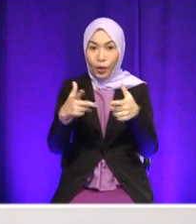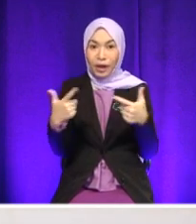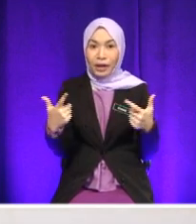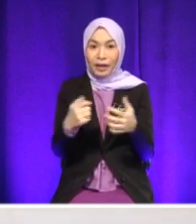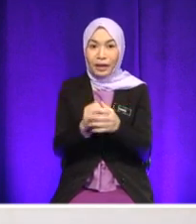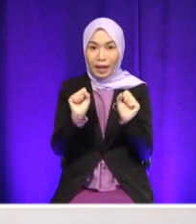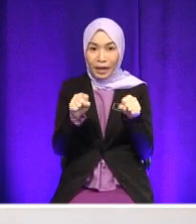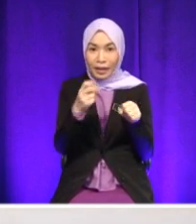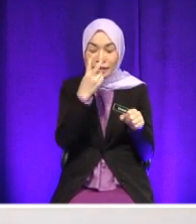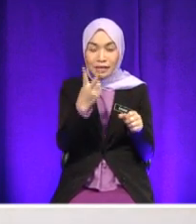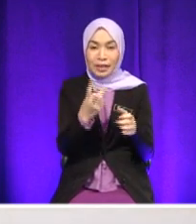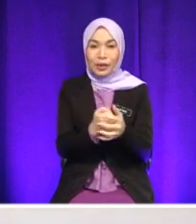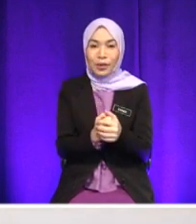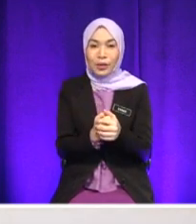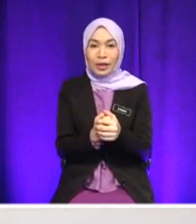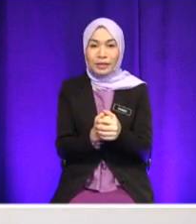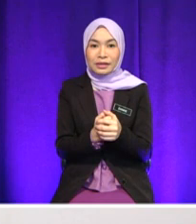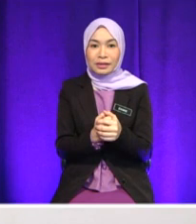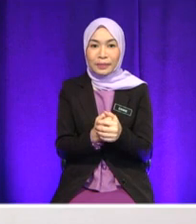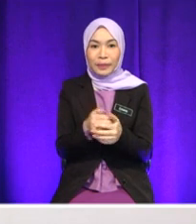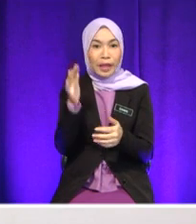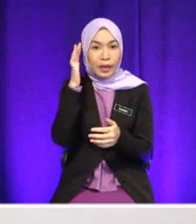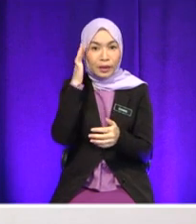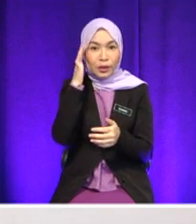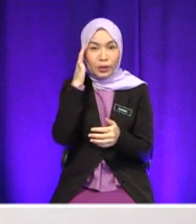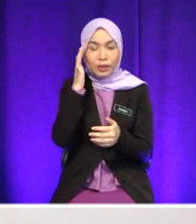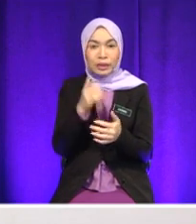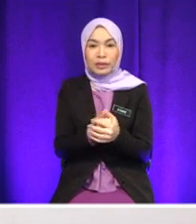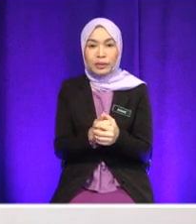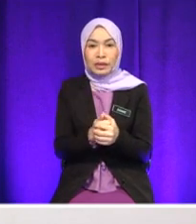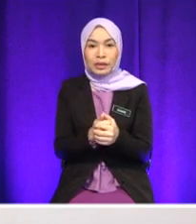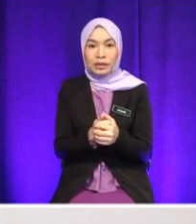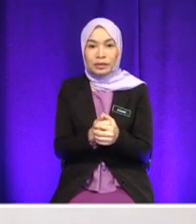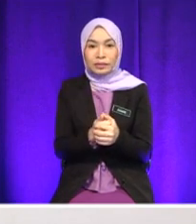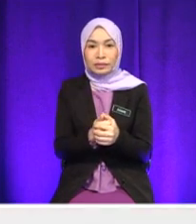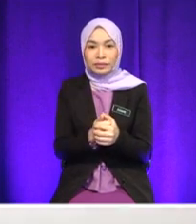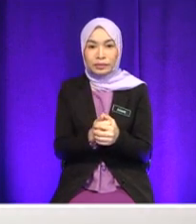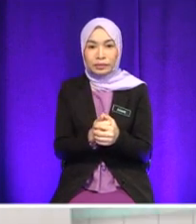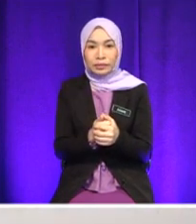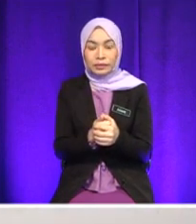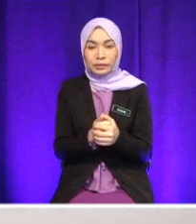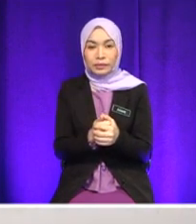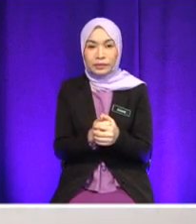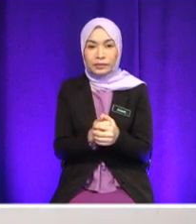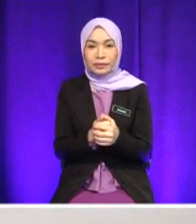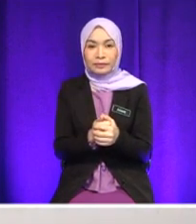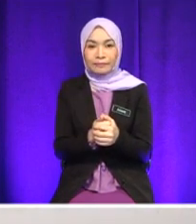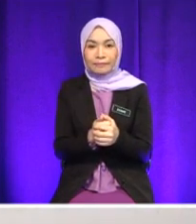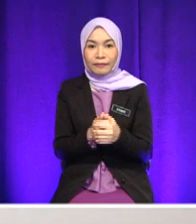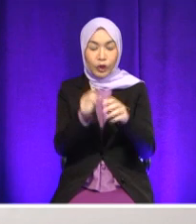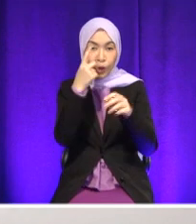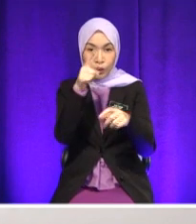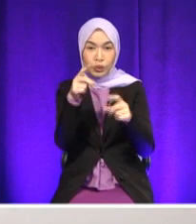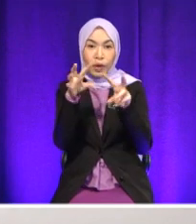store. At the same time, Hannah can lower down the marketing budget, like making an ads, as she can attract customers from the social